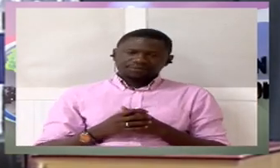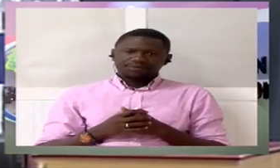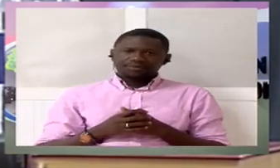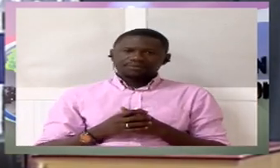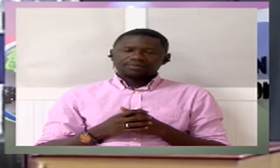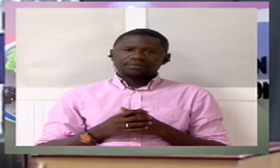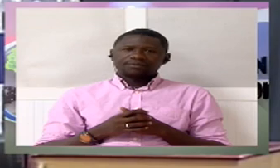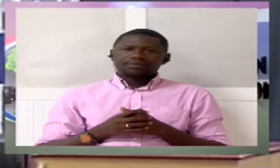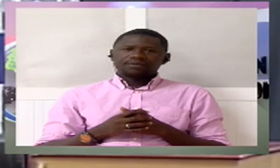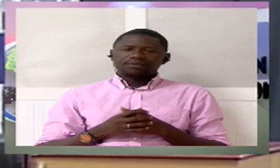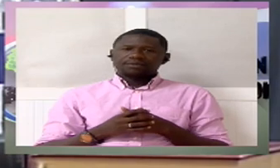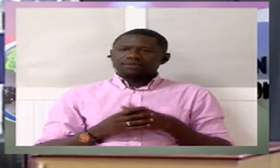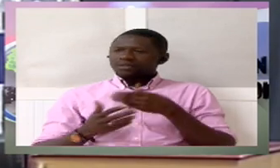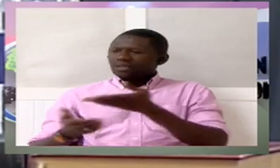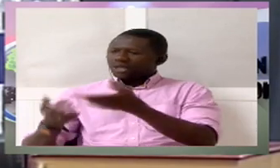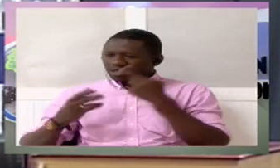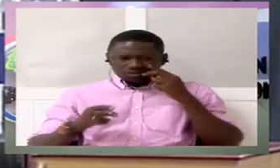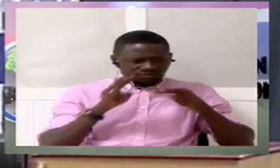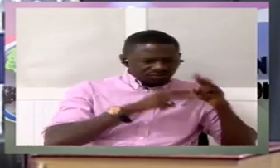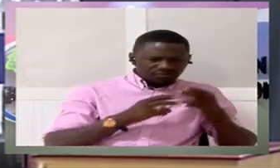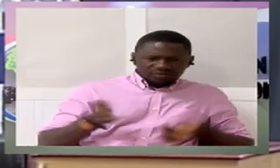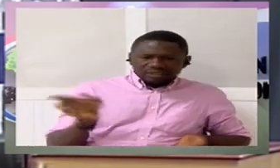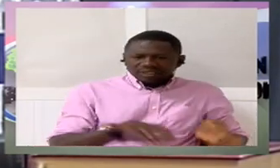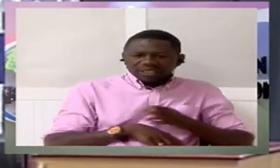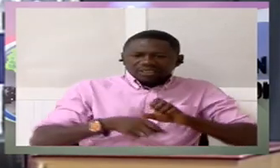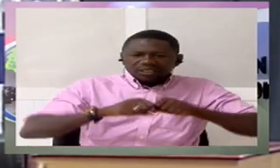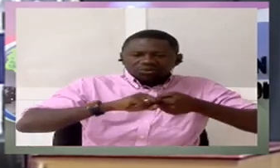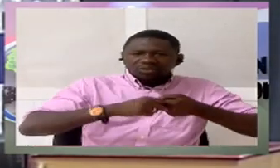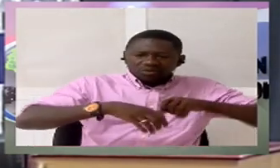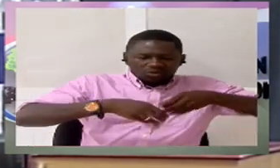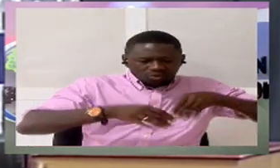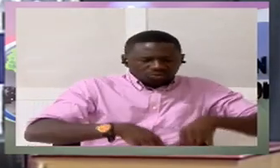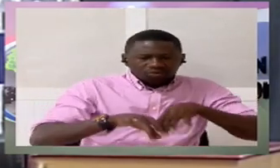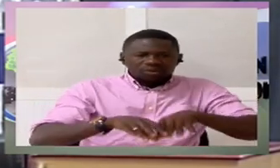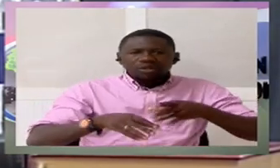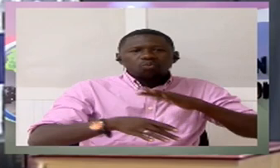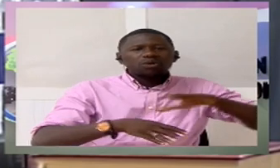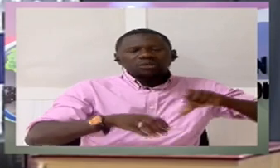Nata tawelo nyini ngasi nandi. I looked for a towel and I soaked it in water.